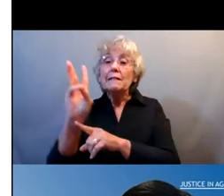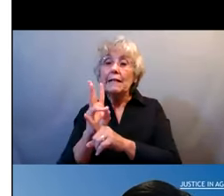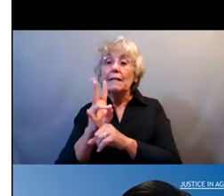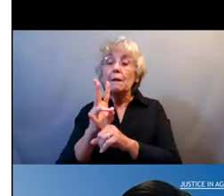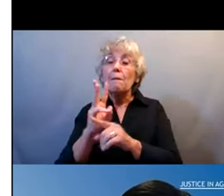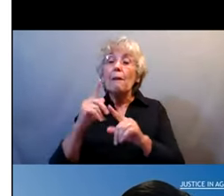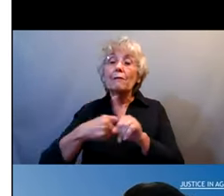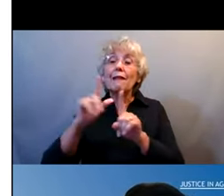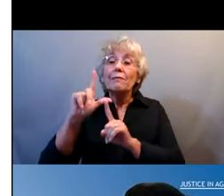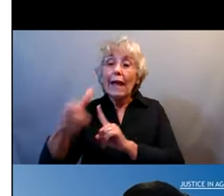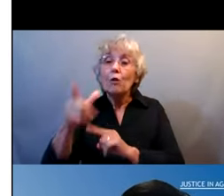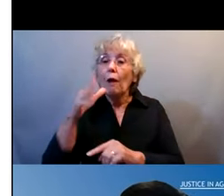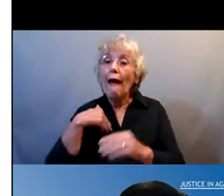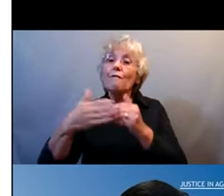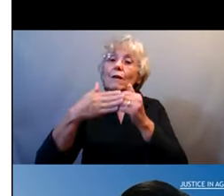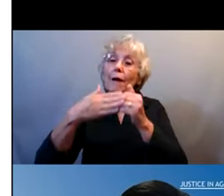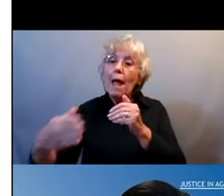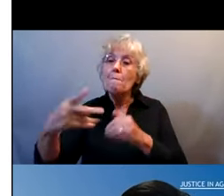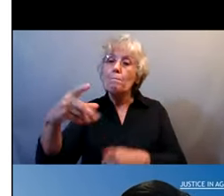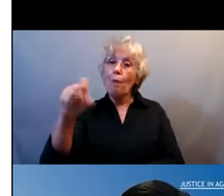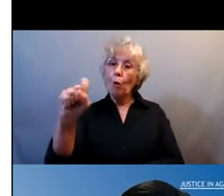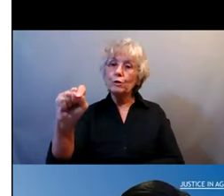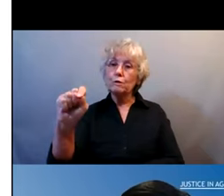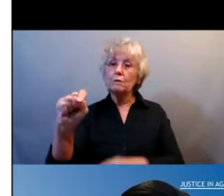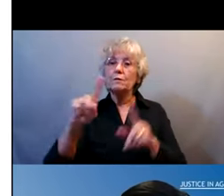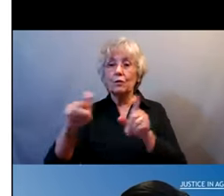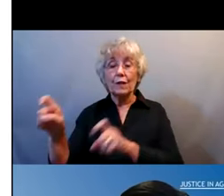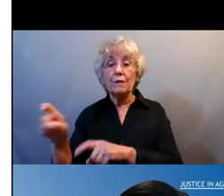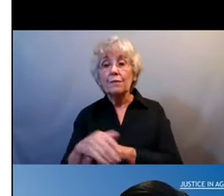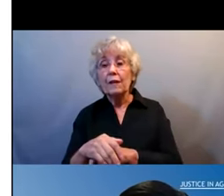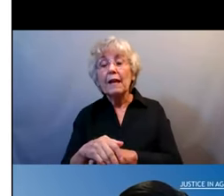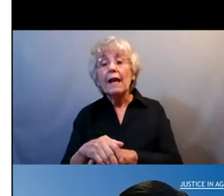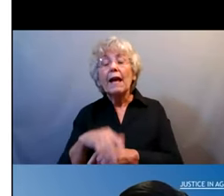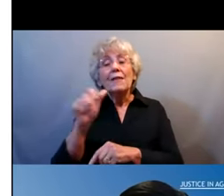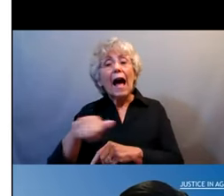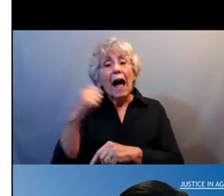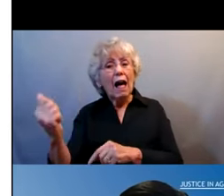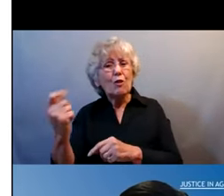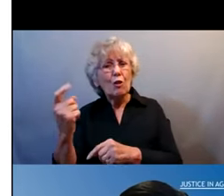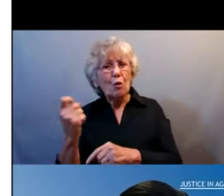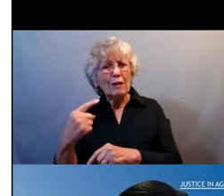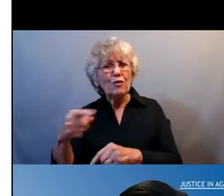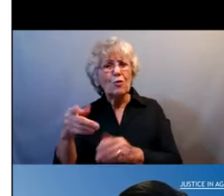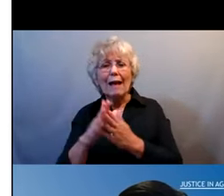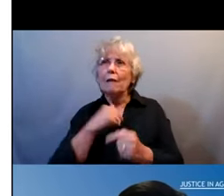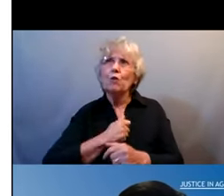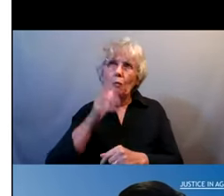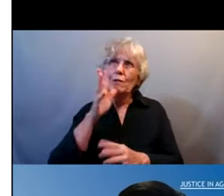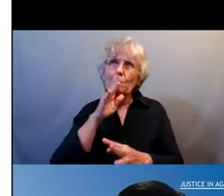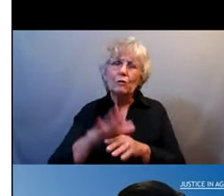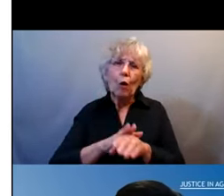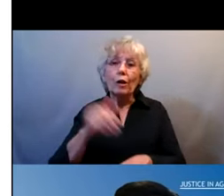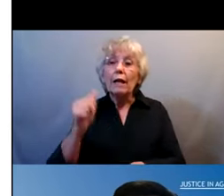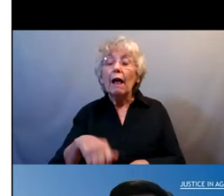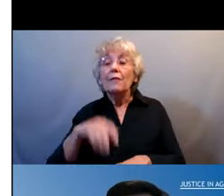a post. So that's the analytical side. And so, right. So the other question that you, I think you asked, I'll speak slower, sorry. The